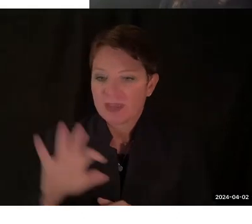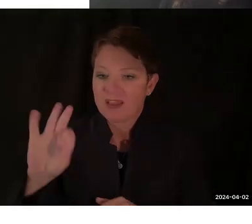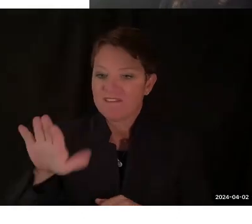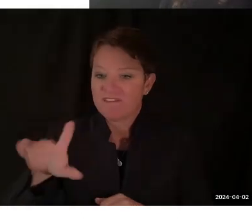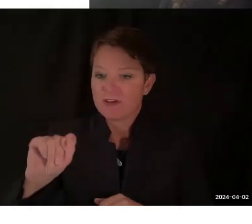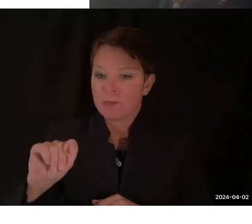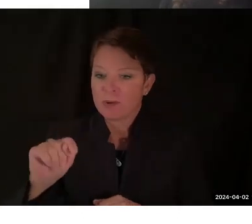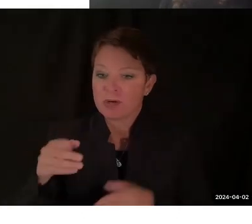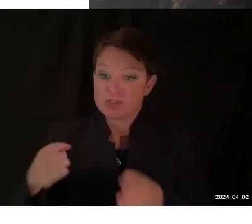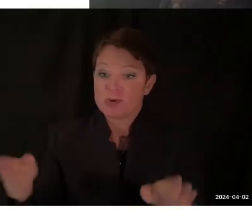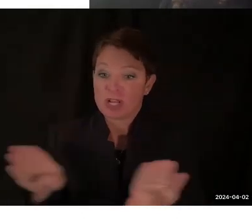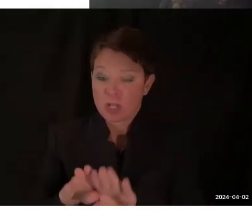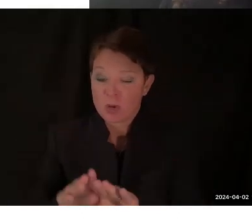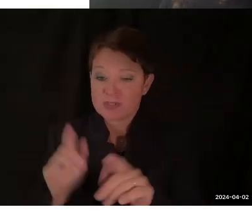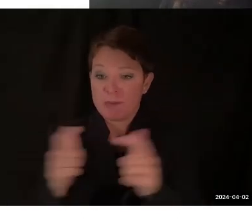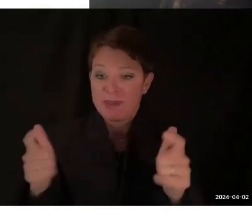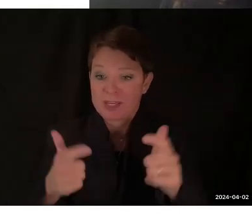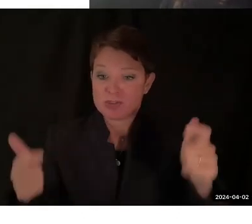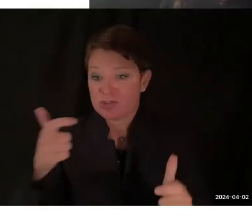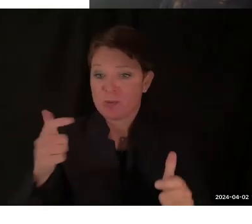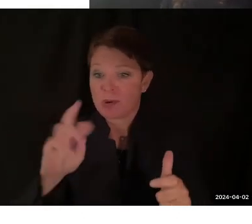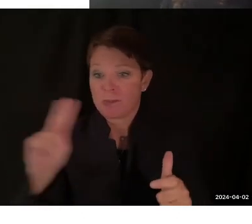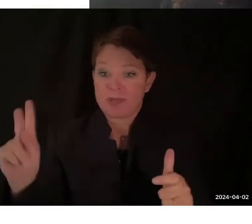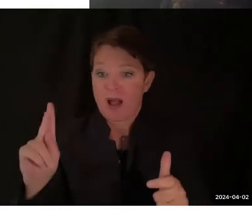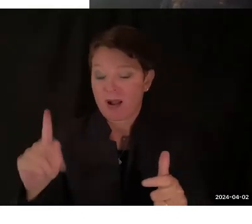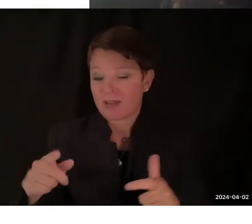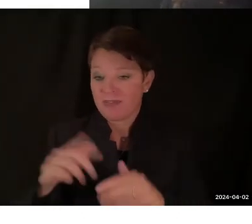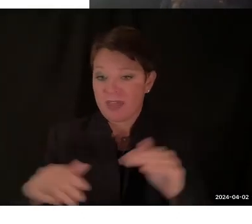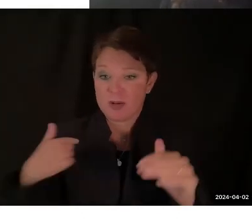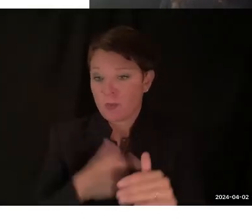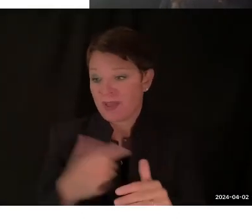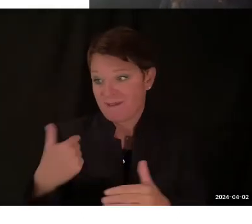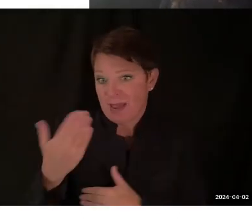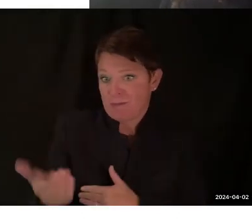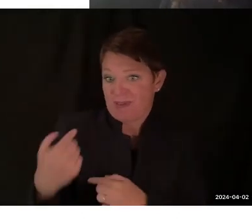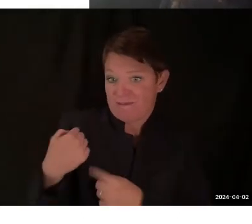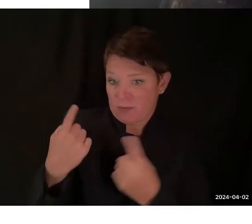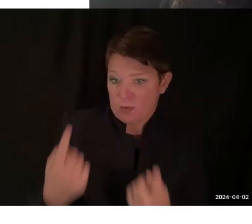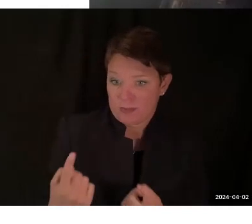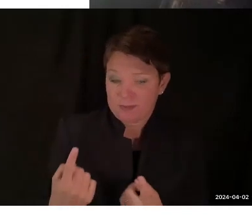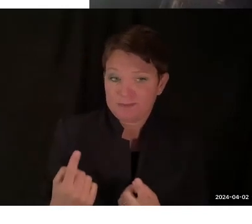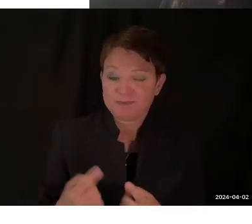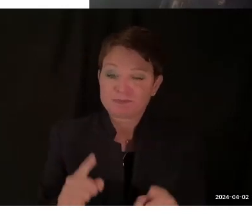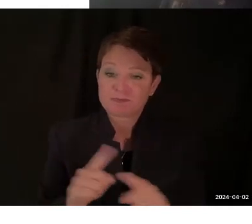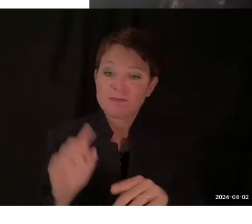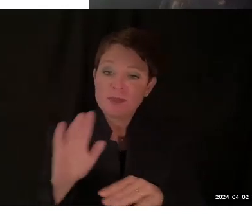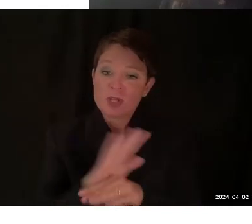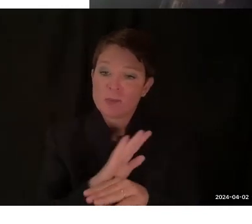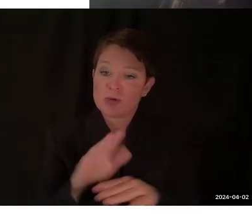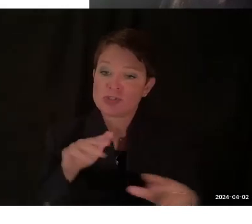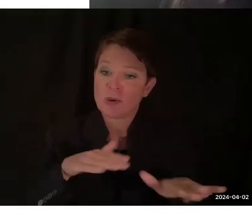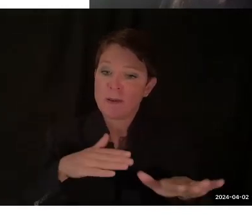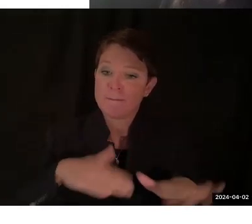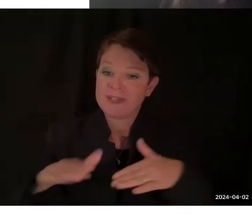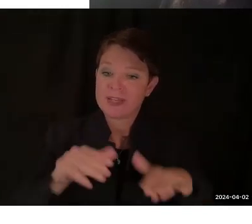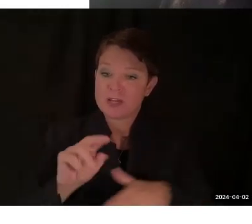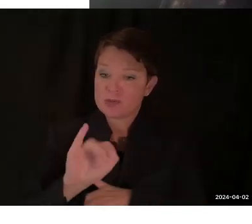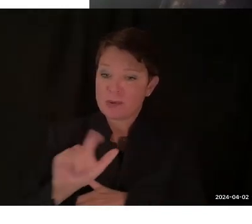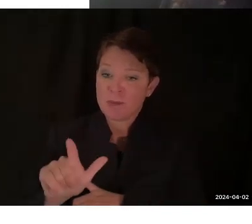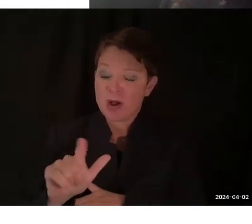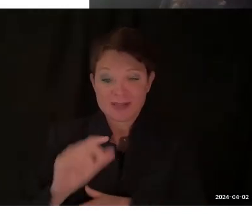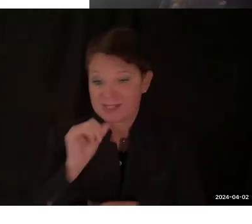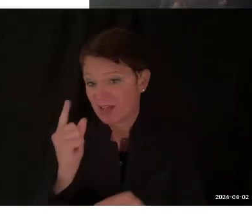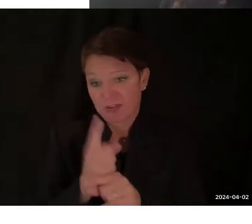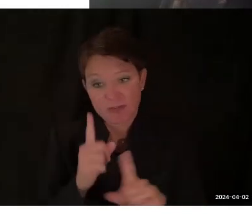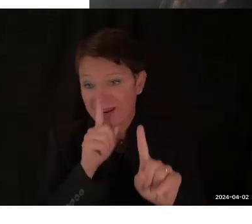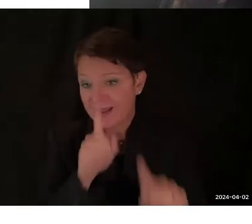Street actually creates a bigger super block than what was there before. And the commercialized pedestrian mall isn't really the